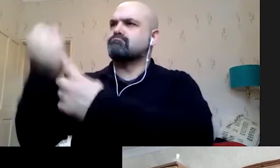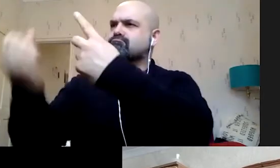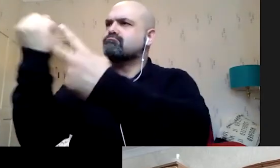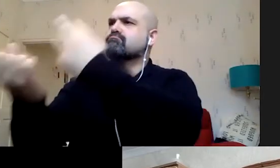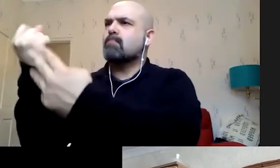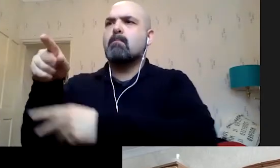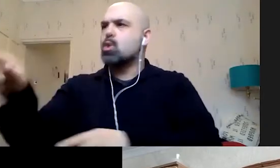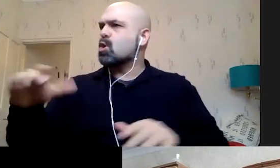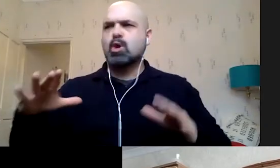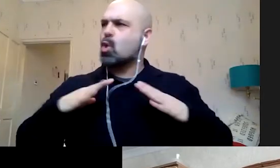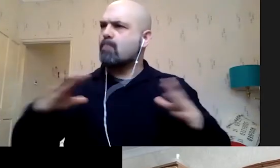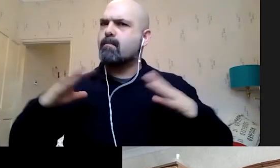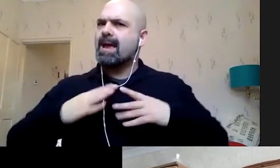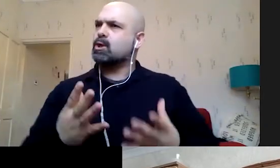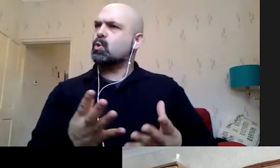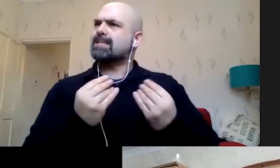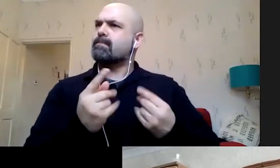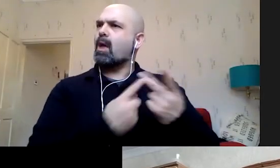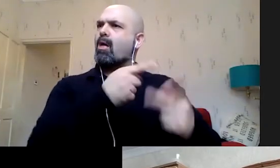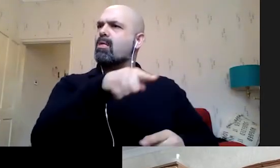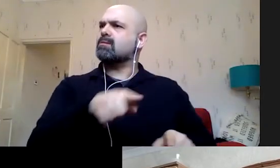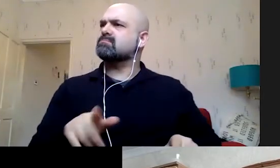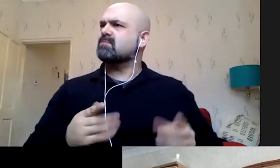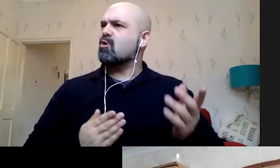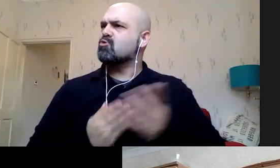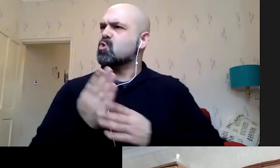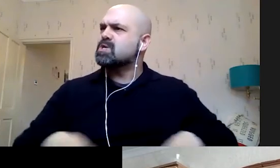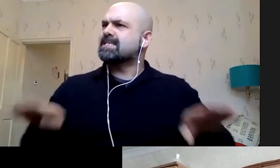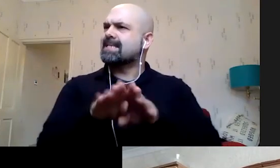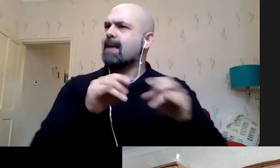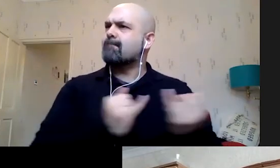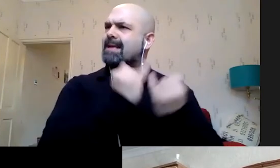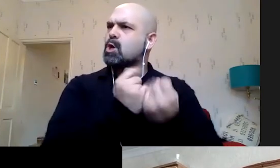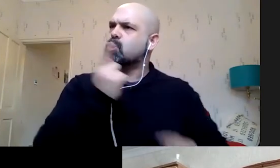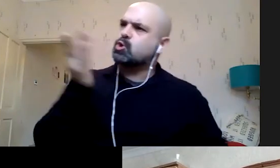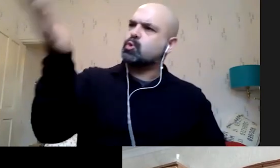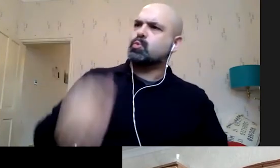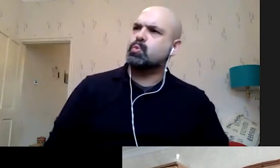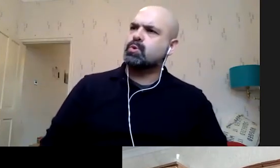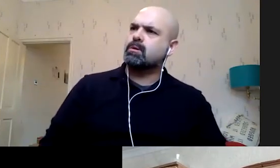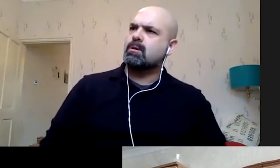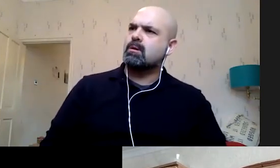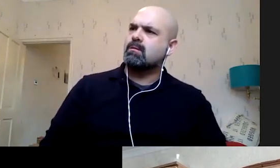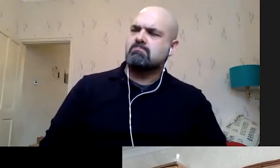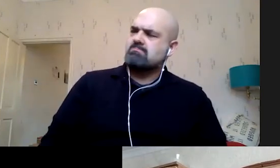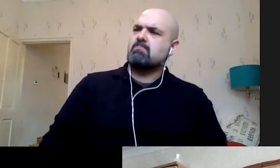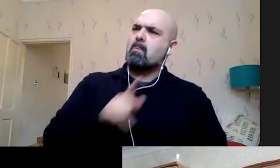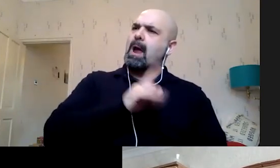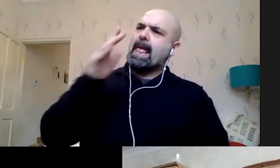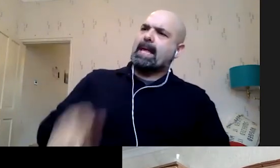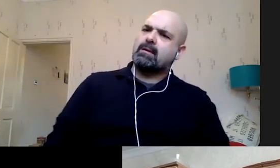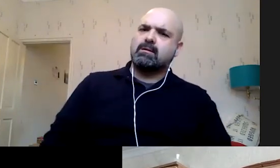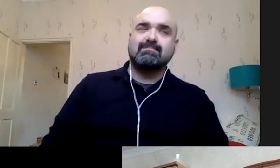to accept other people who are going through exactly the same sorts of battles? And I just find that really, really,